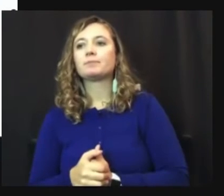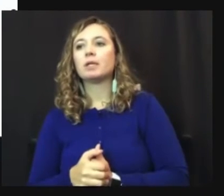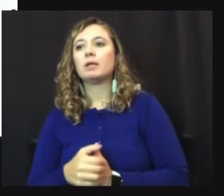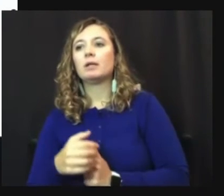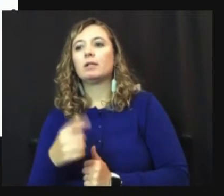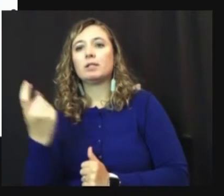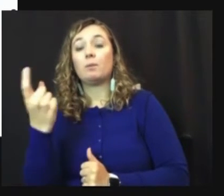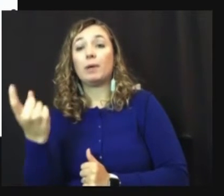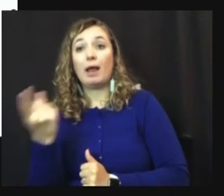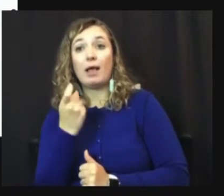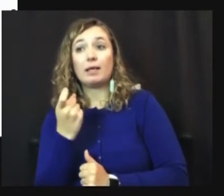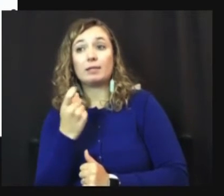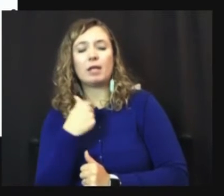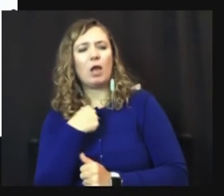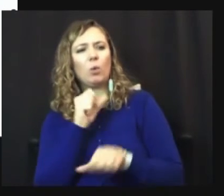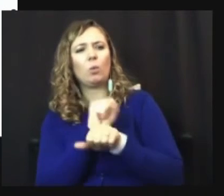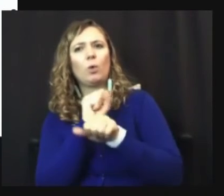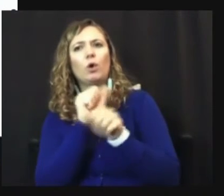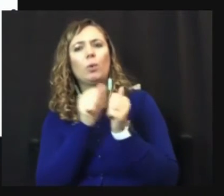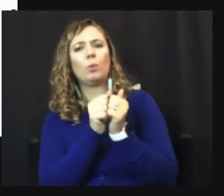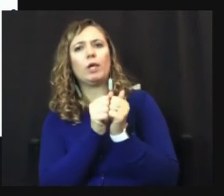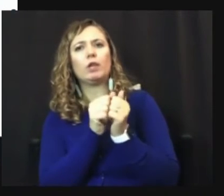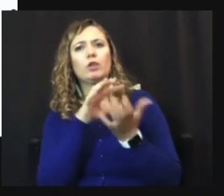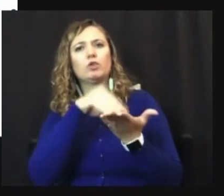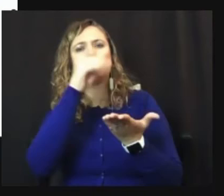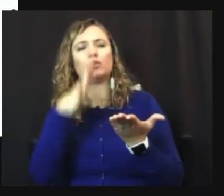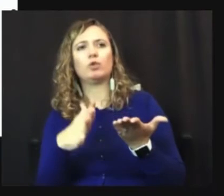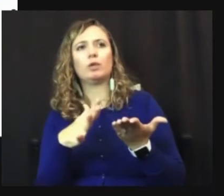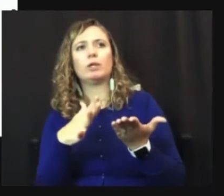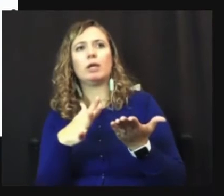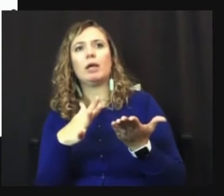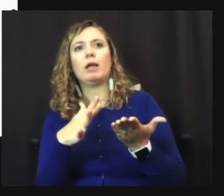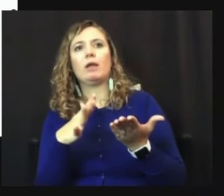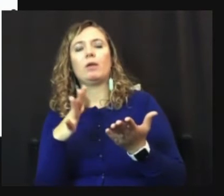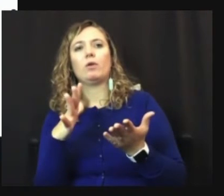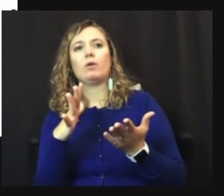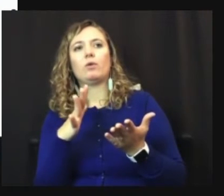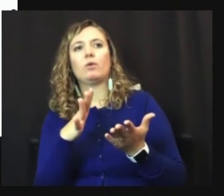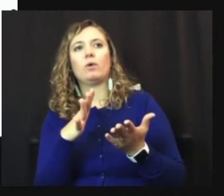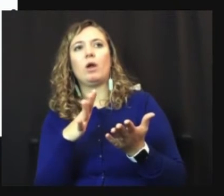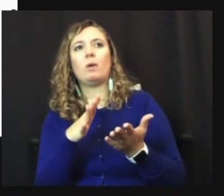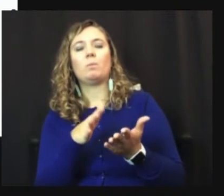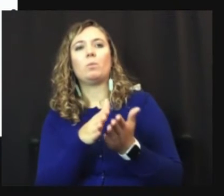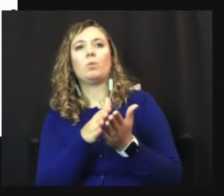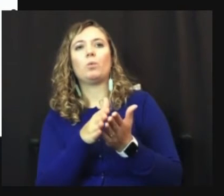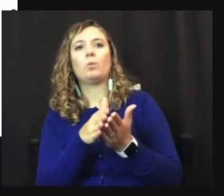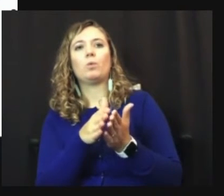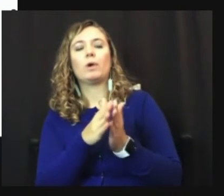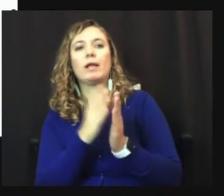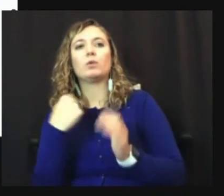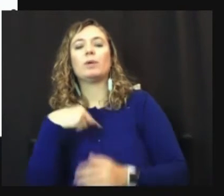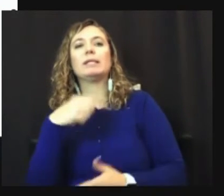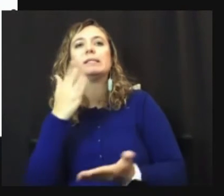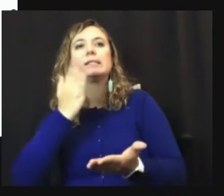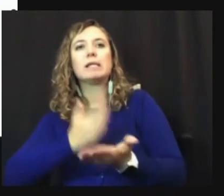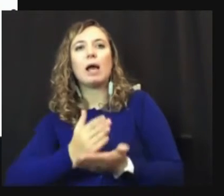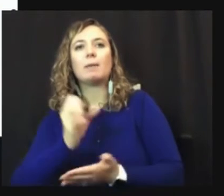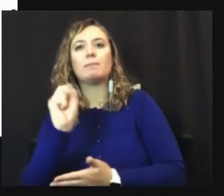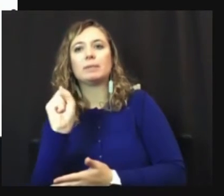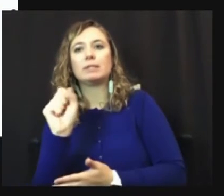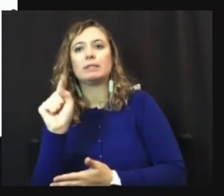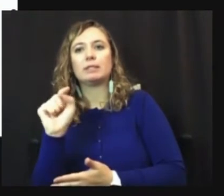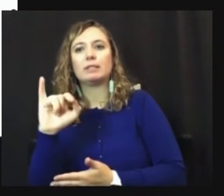I work with a student whose parents request we stop stimming. I've tried to explain the